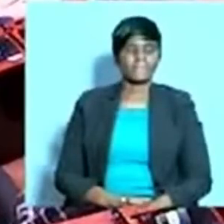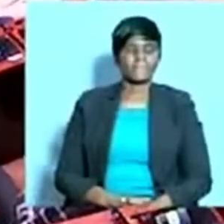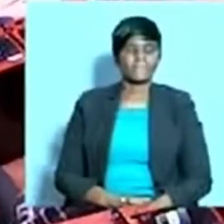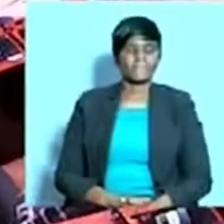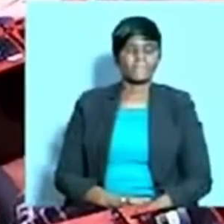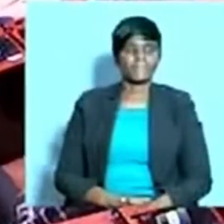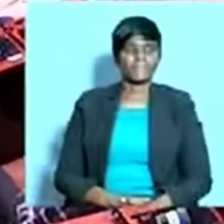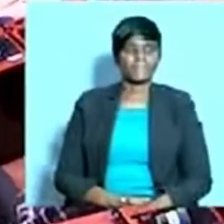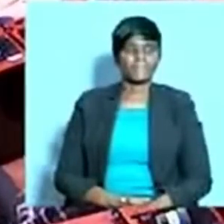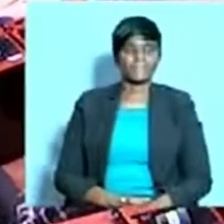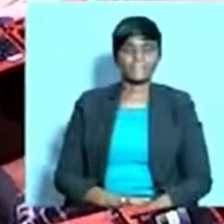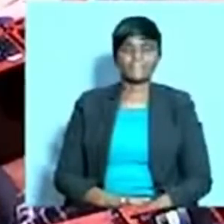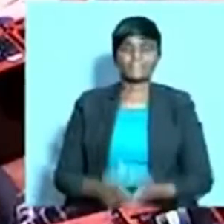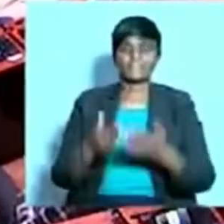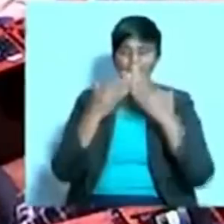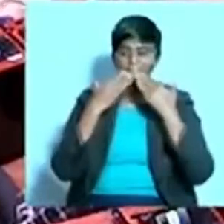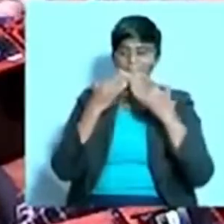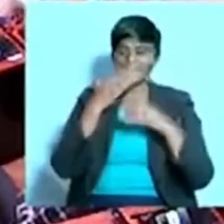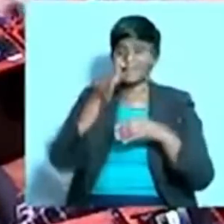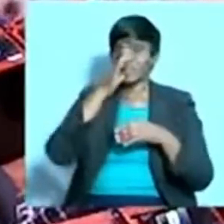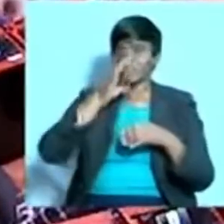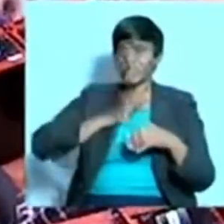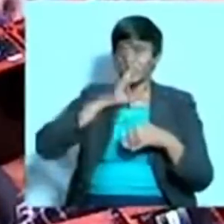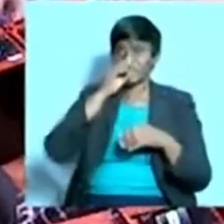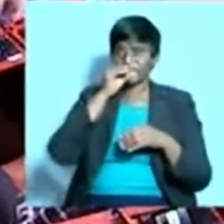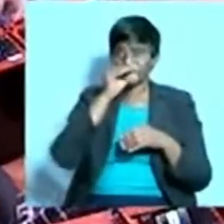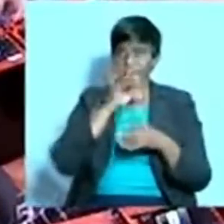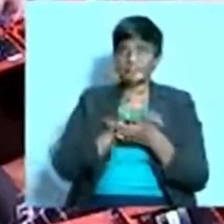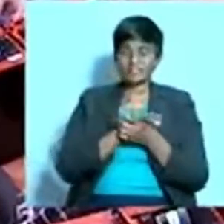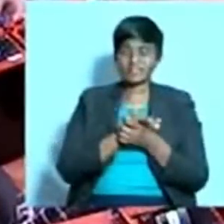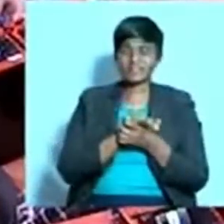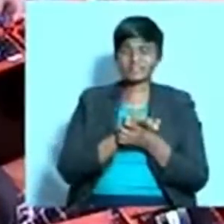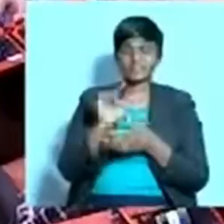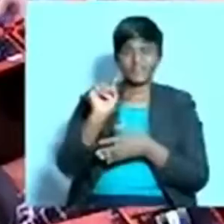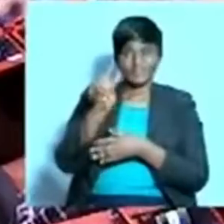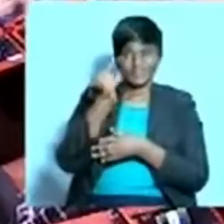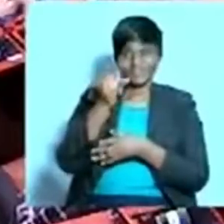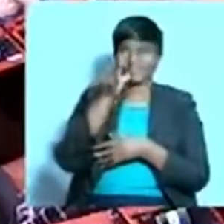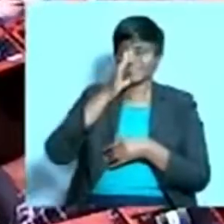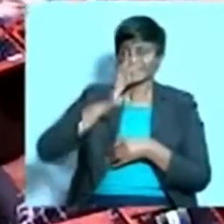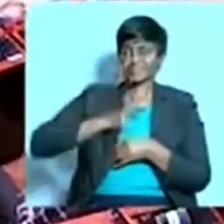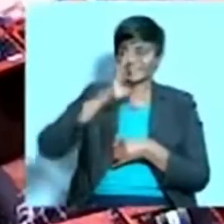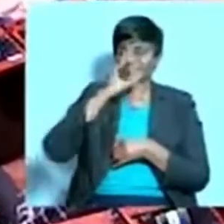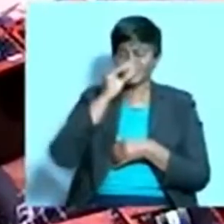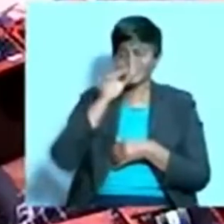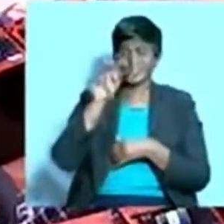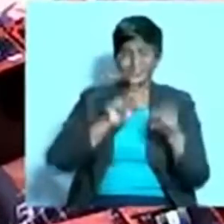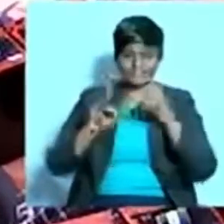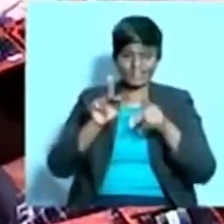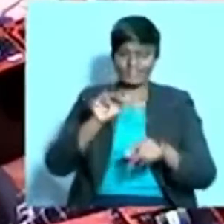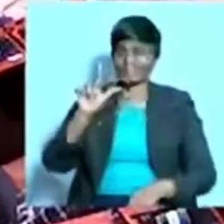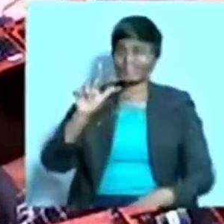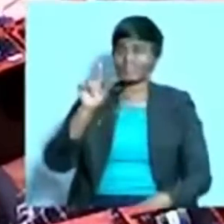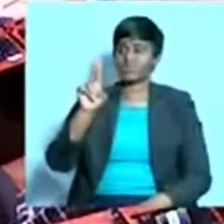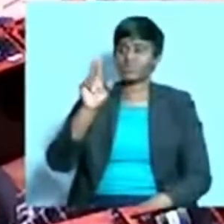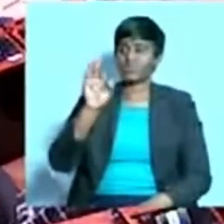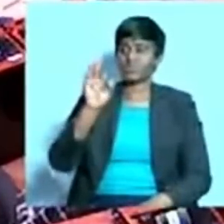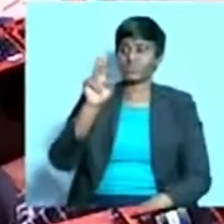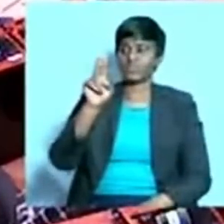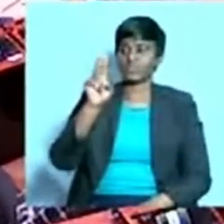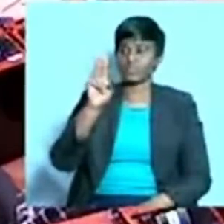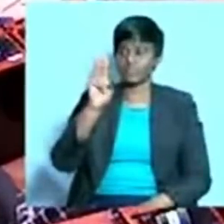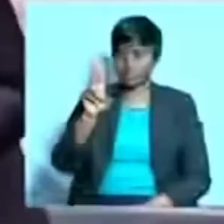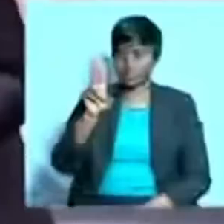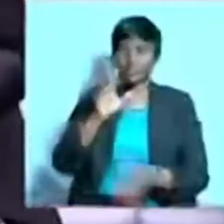Thank you, Madam Speaker. First and foremost, Madam Speaker, the people of Rufu constituency are greeting